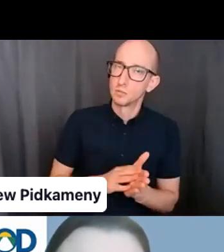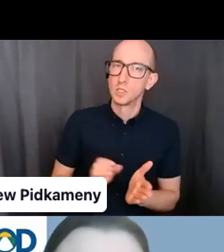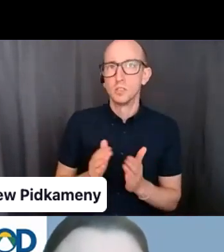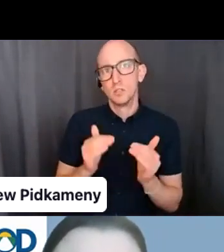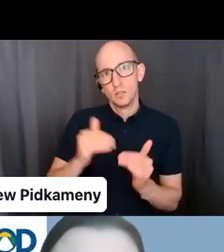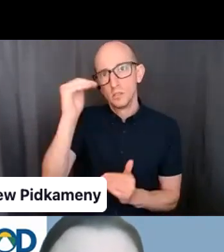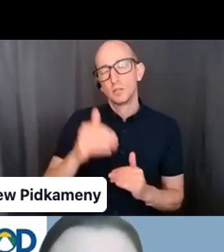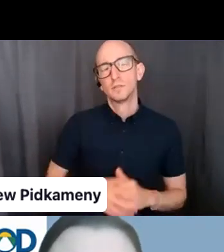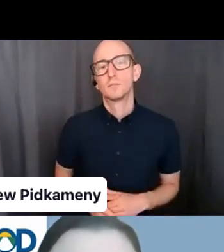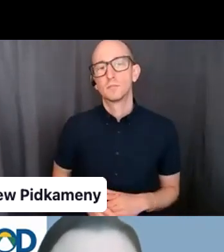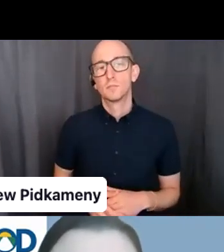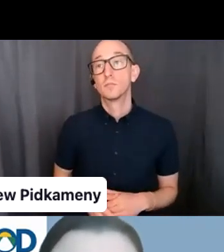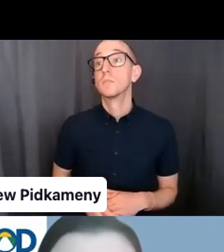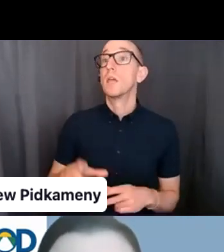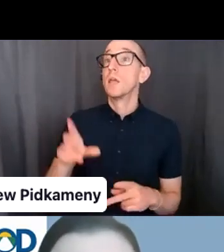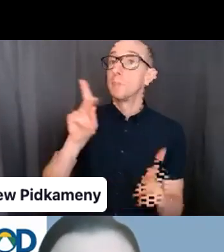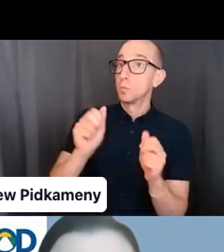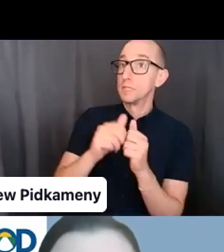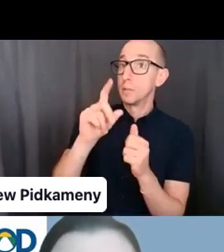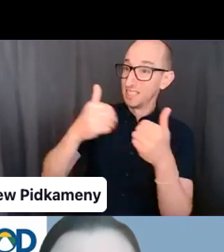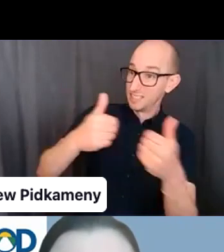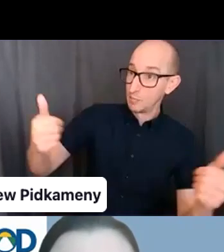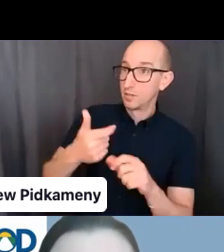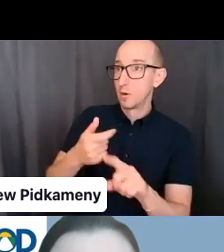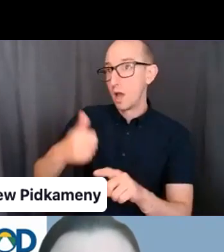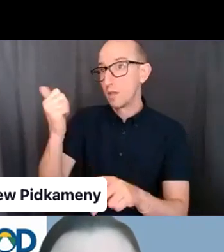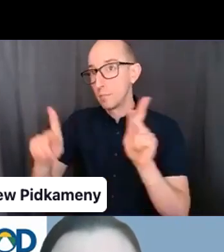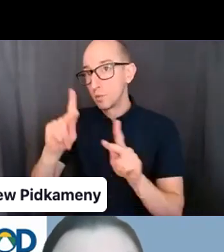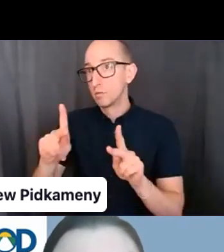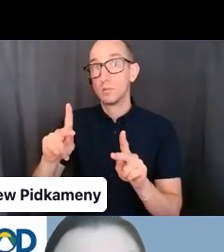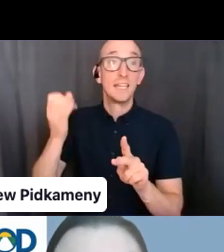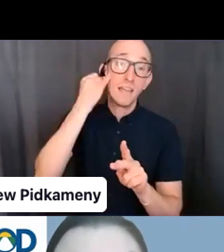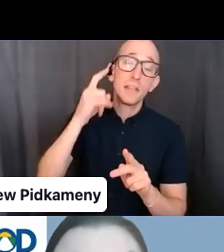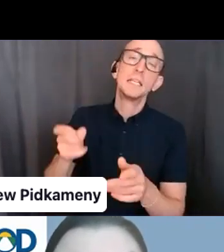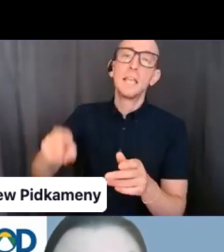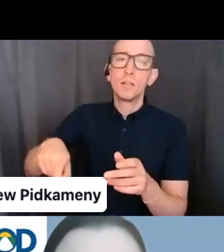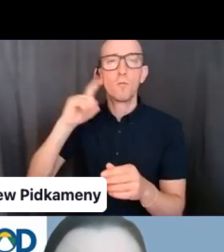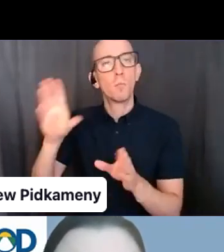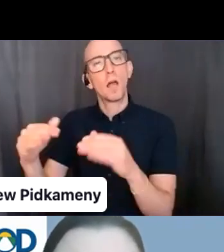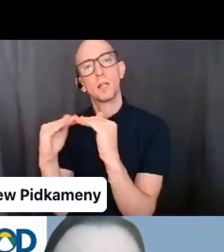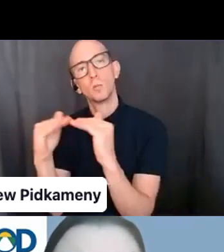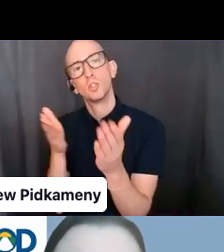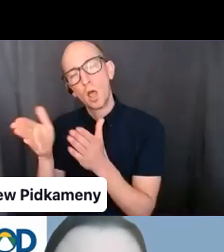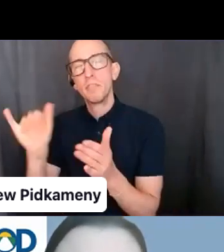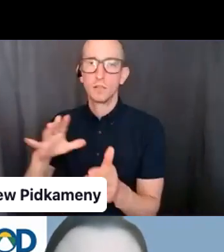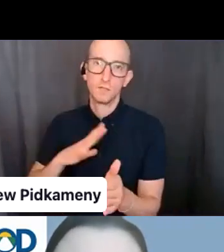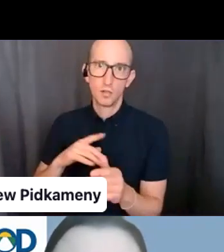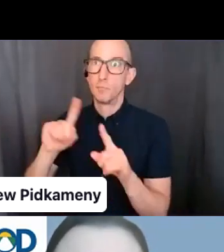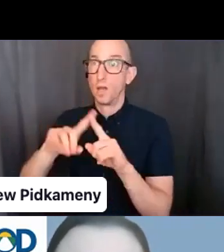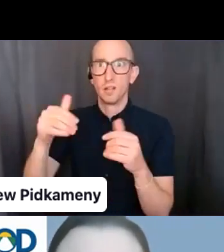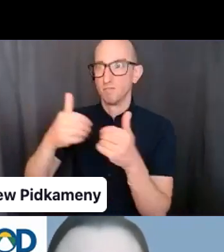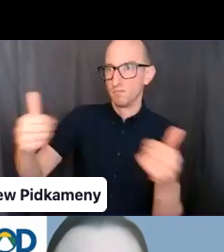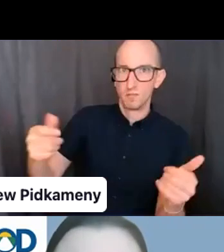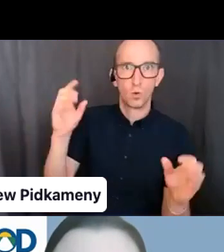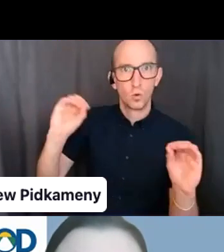with disabilities from others unless it's necessary to provide equitable services. And finally, to refuse to make reasonable accommodations,